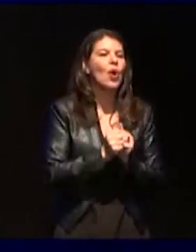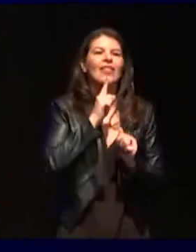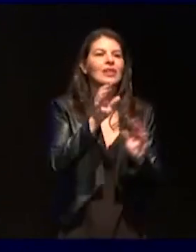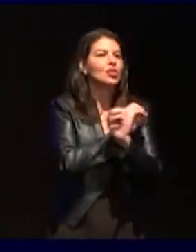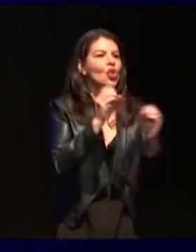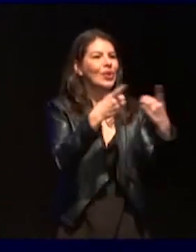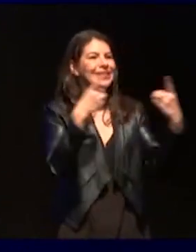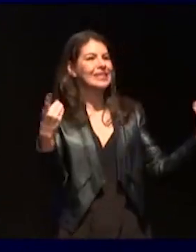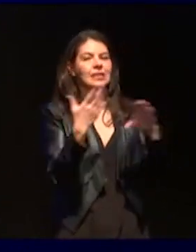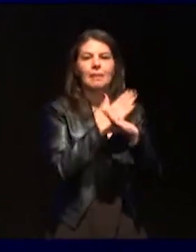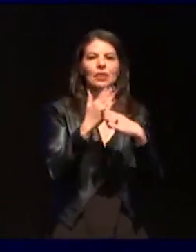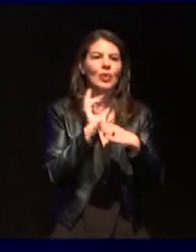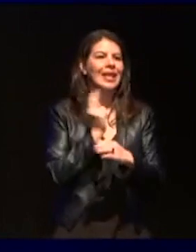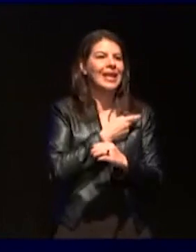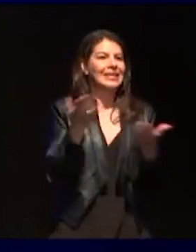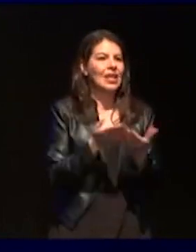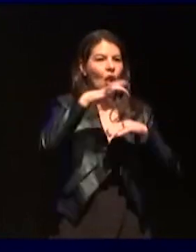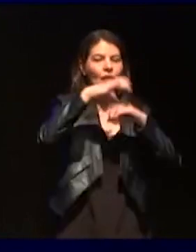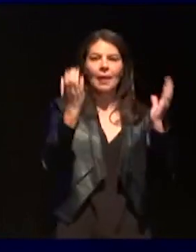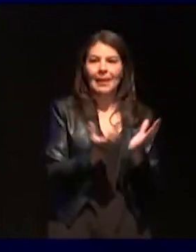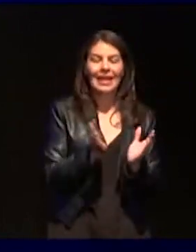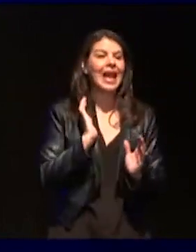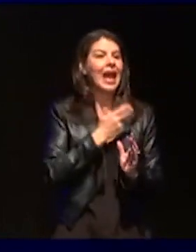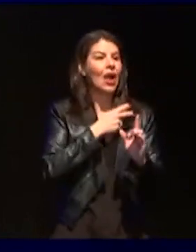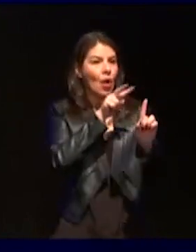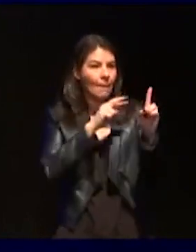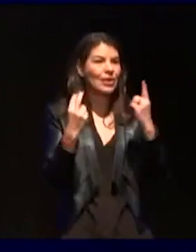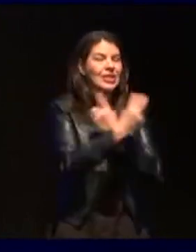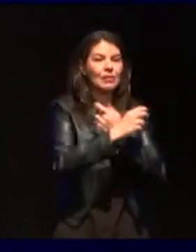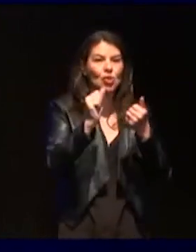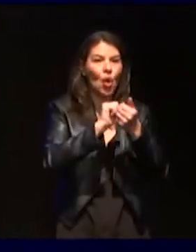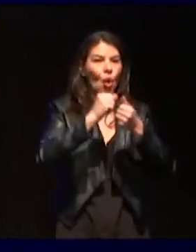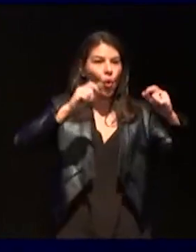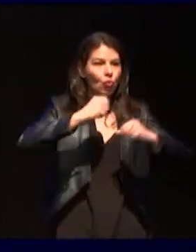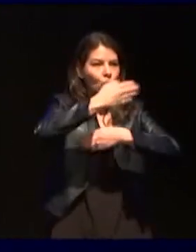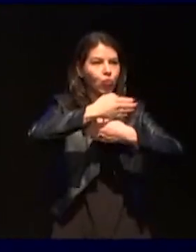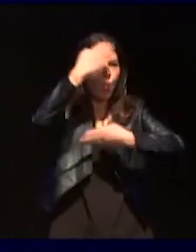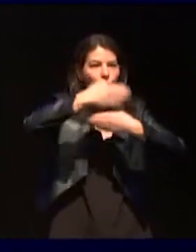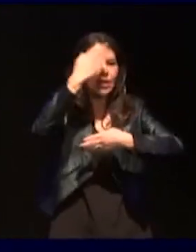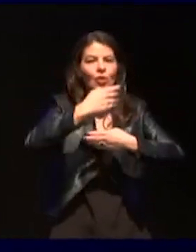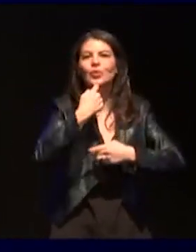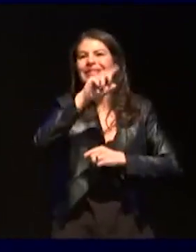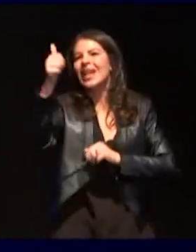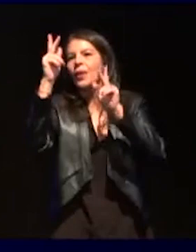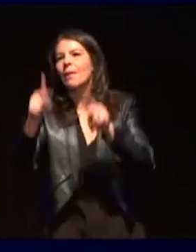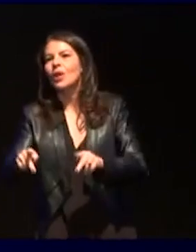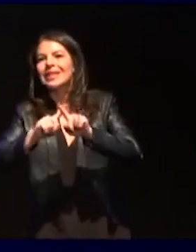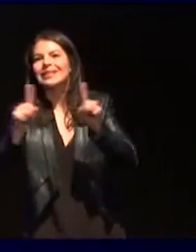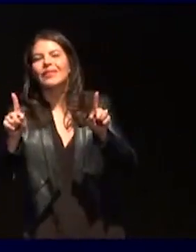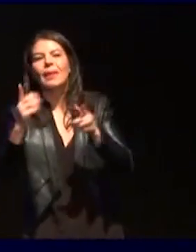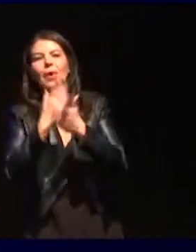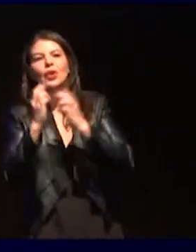distance between any of us on the planet. Our perceptual windows would say that someone is in the other part of the world, that we're distant,